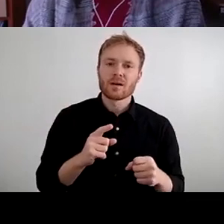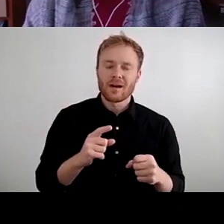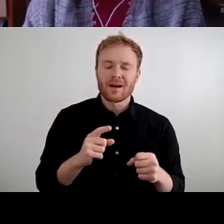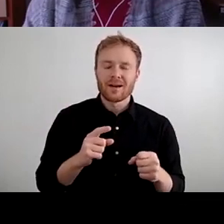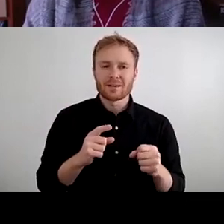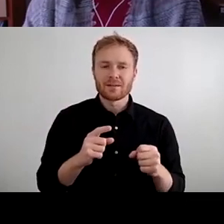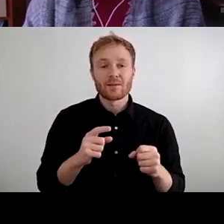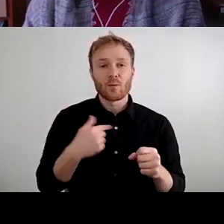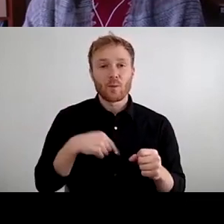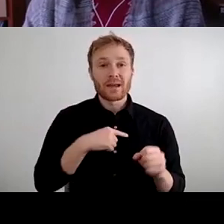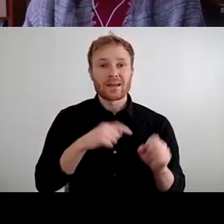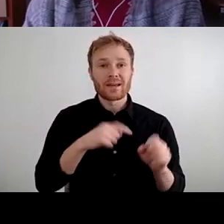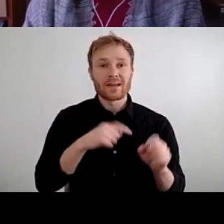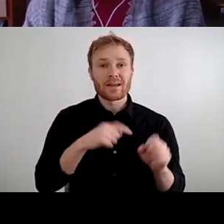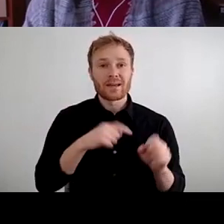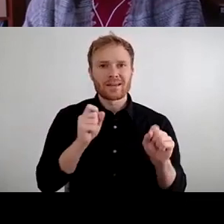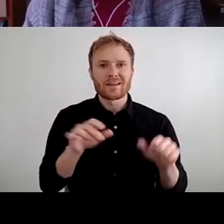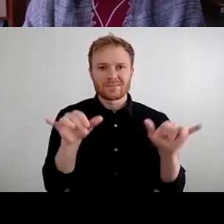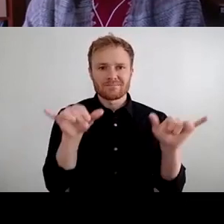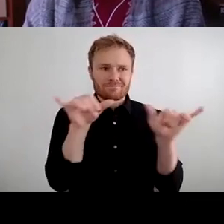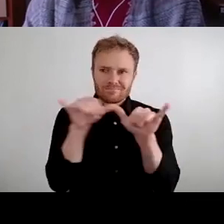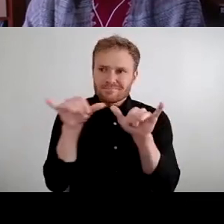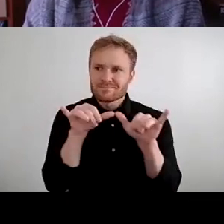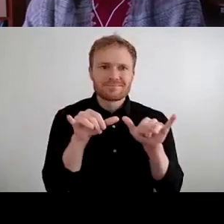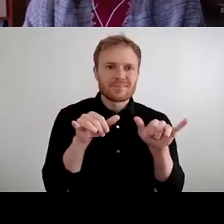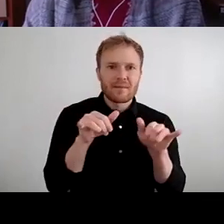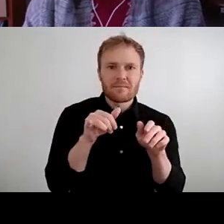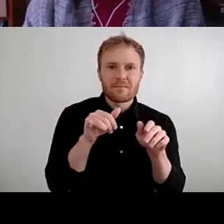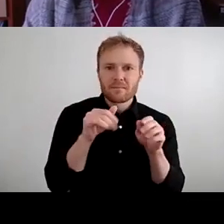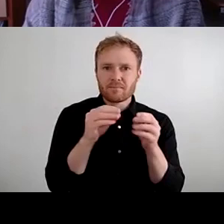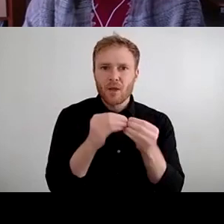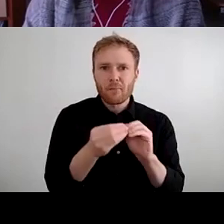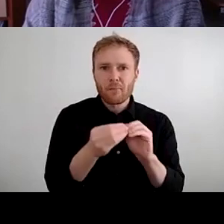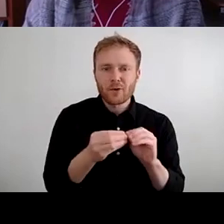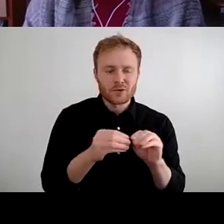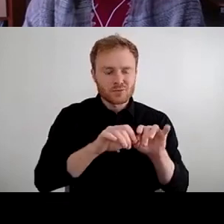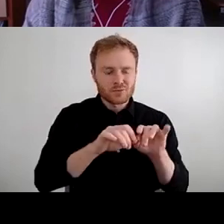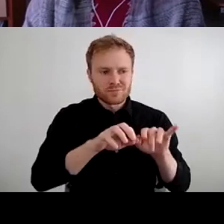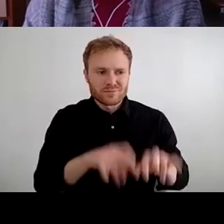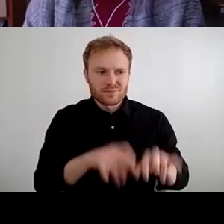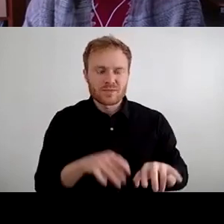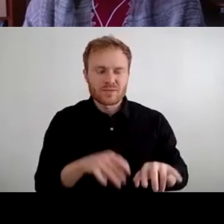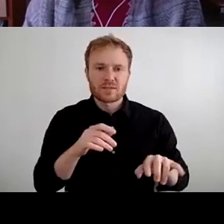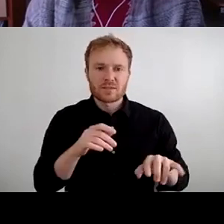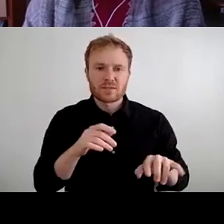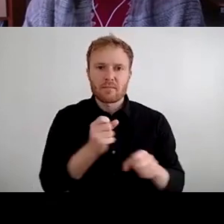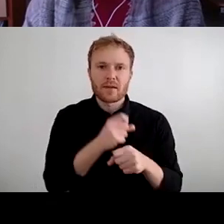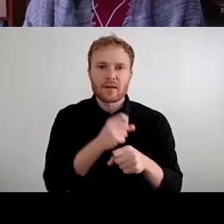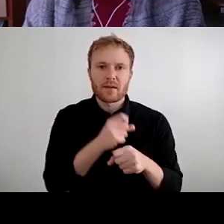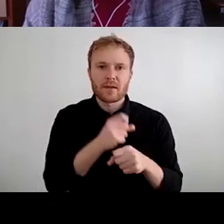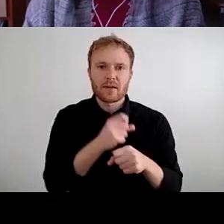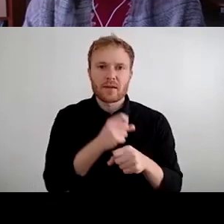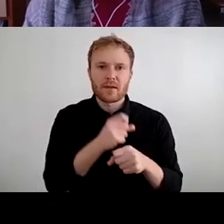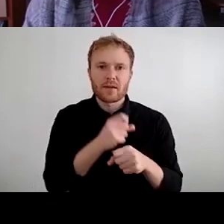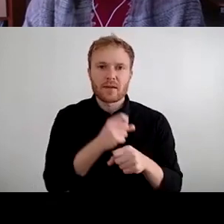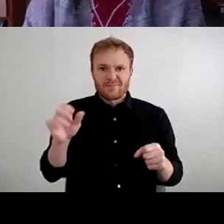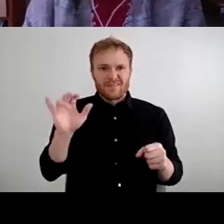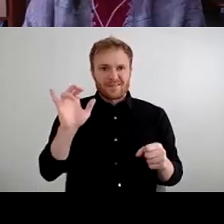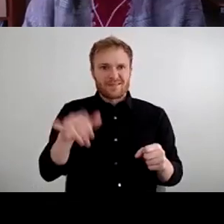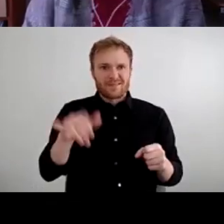as possible, to be able to, like I said, come back to you and to other funders and say, this is what this equated, this is what this